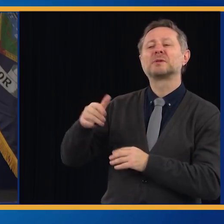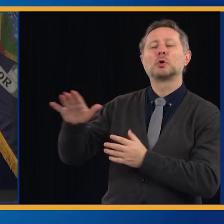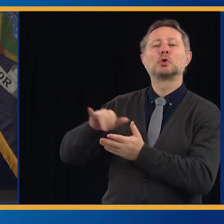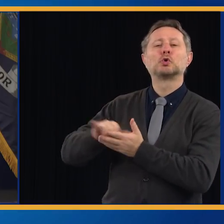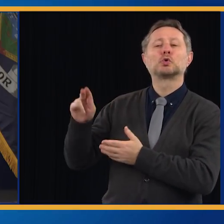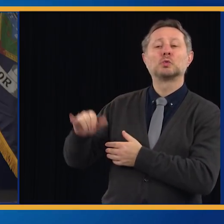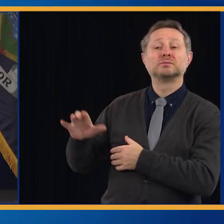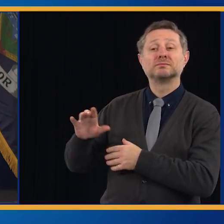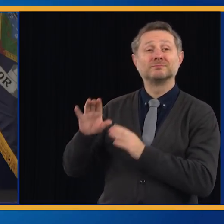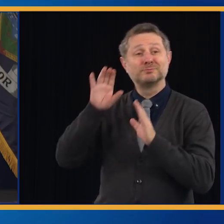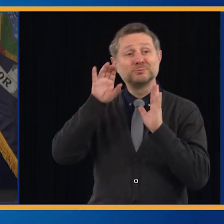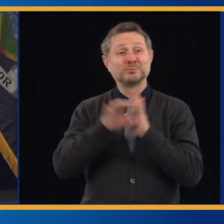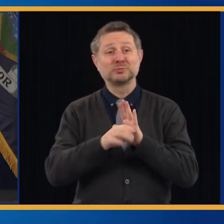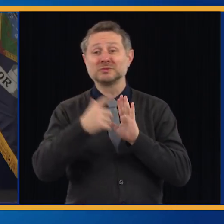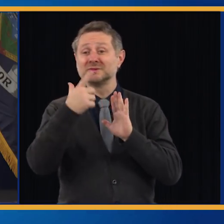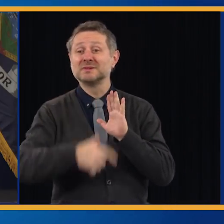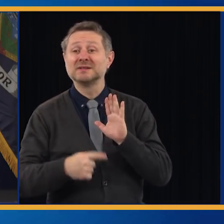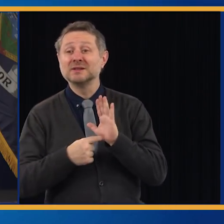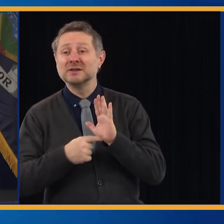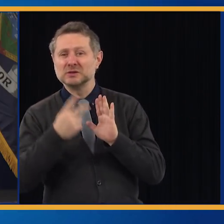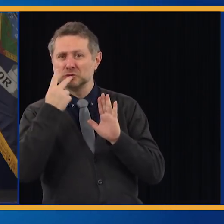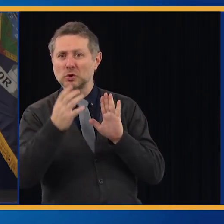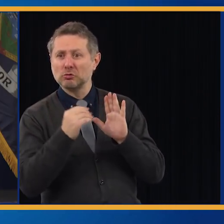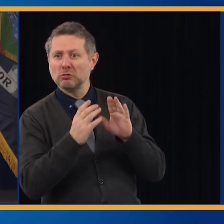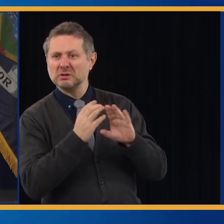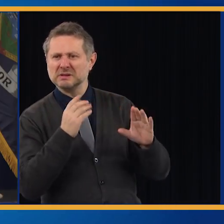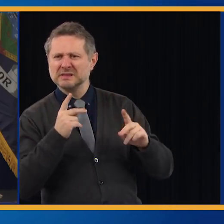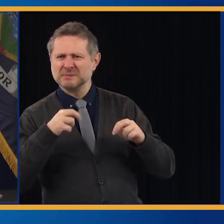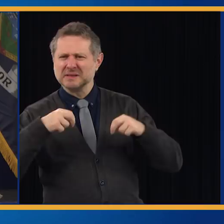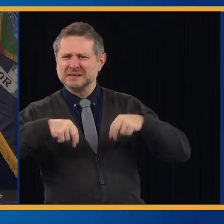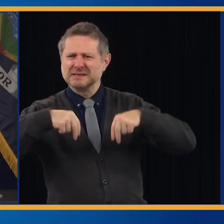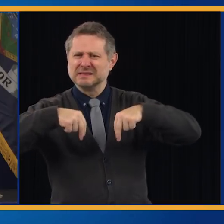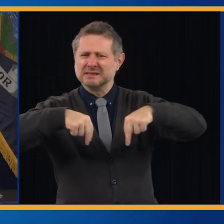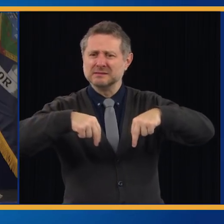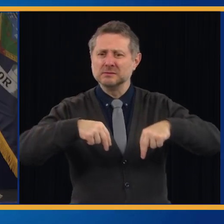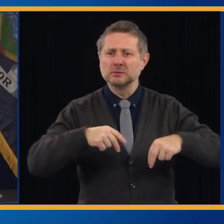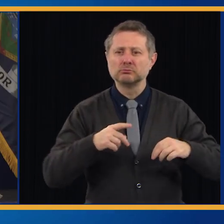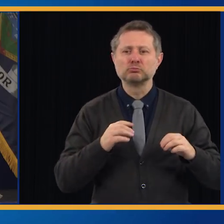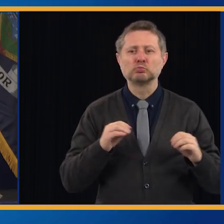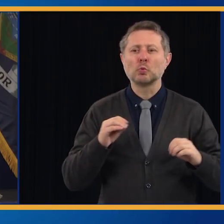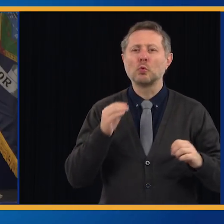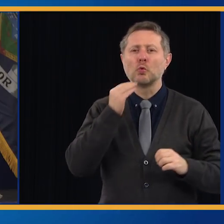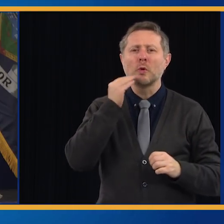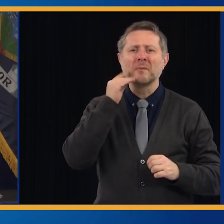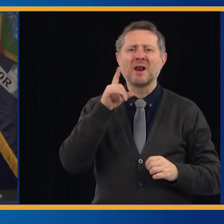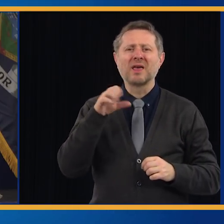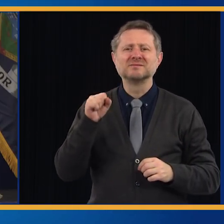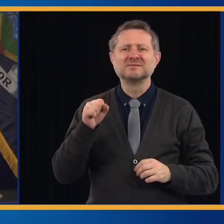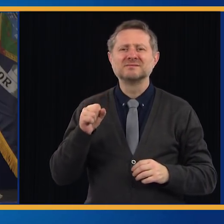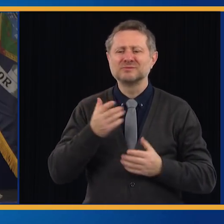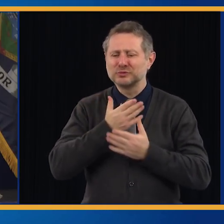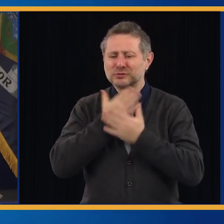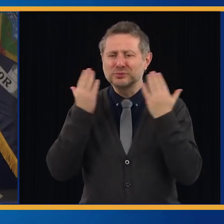of a subway car filled with homeless people and their belongings.